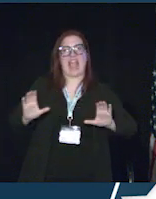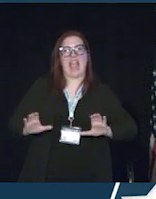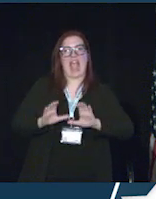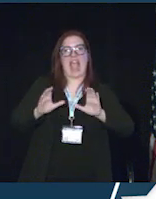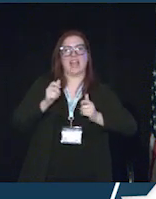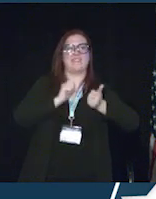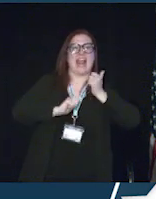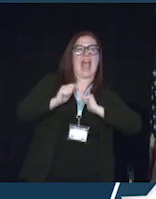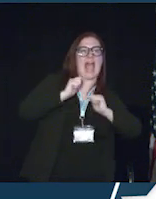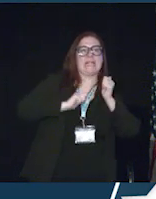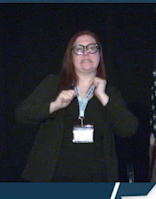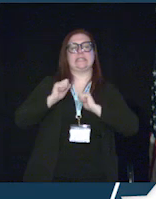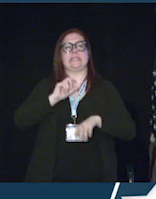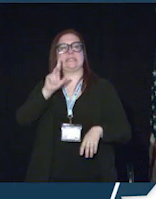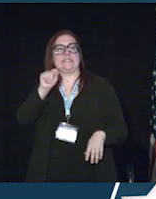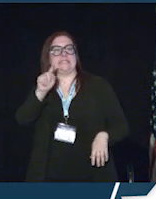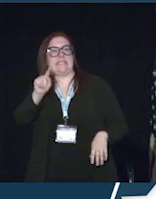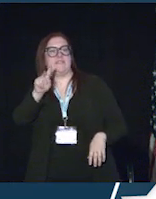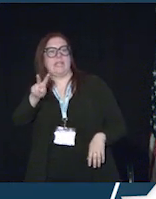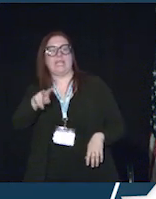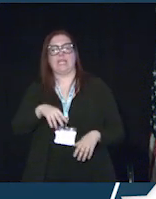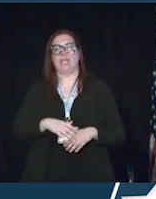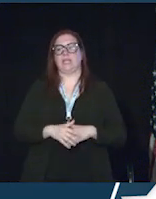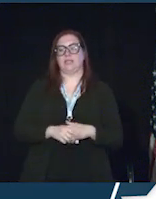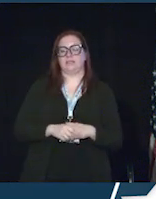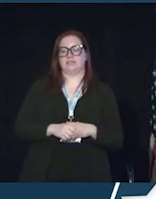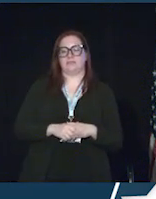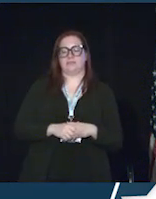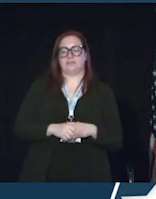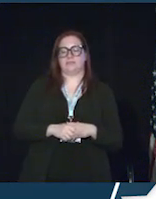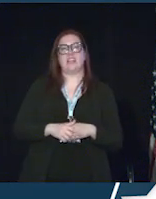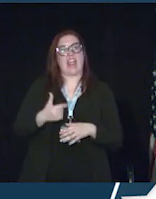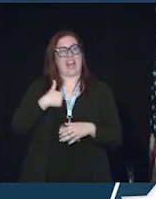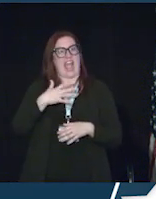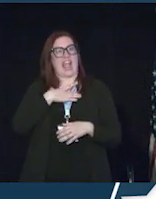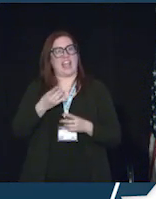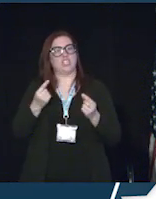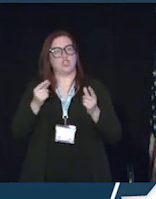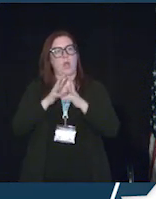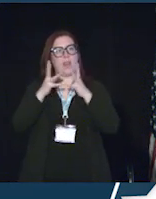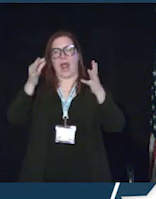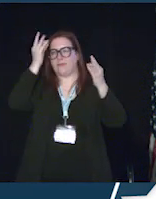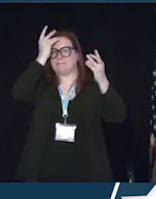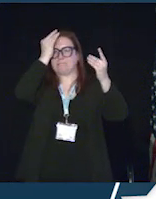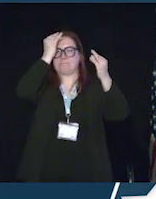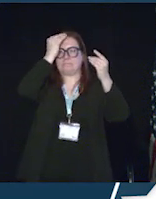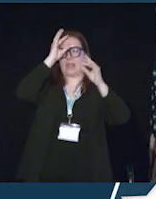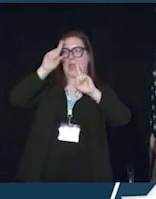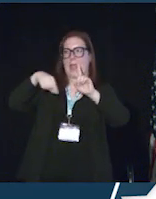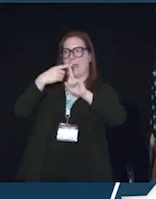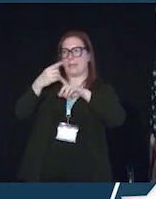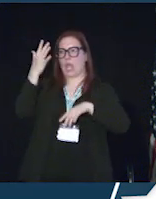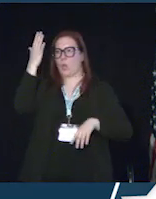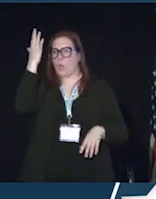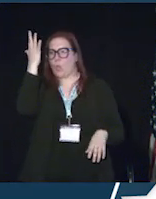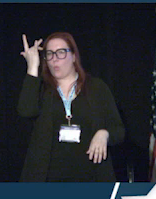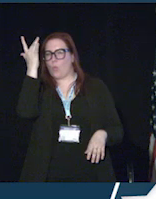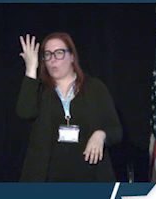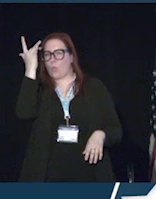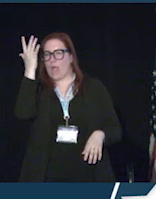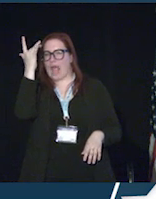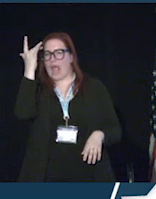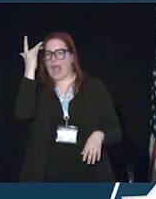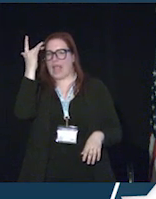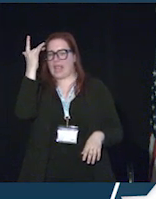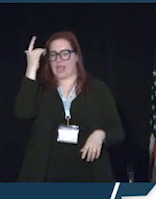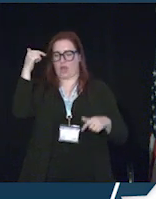activities and do a lot of thinking about what is my